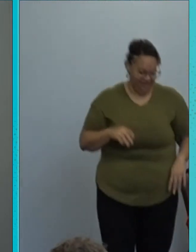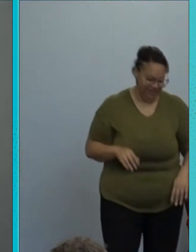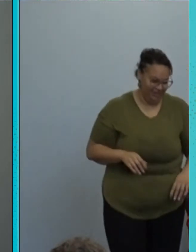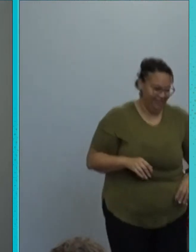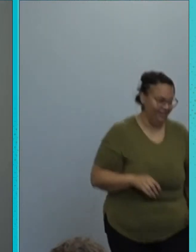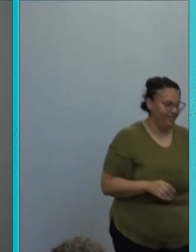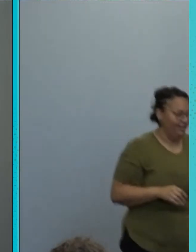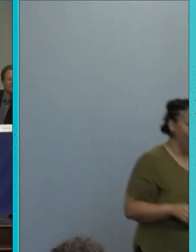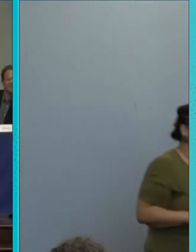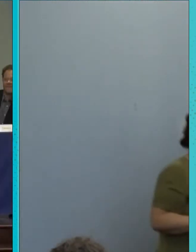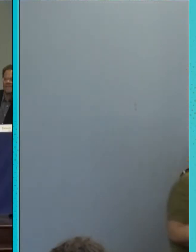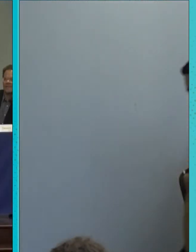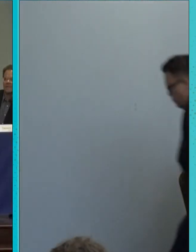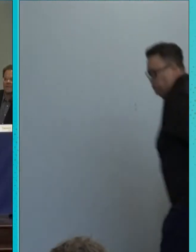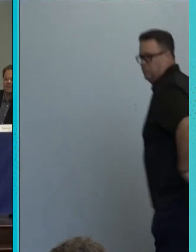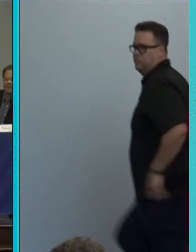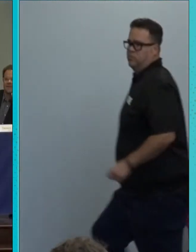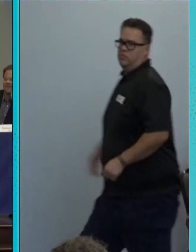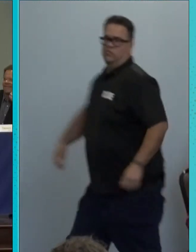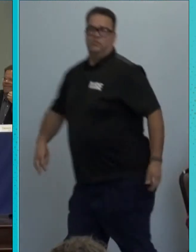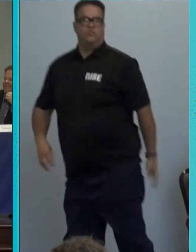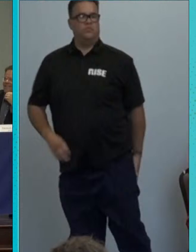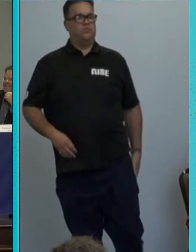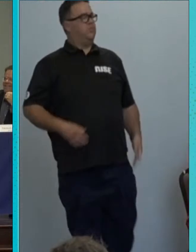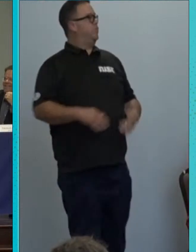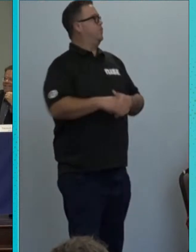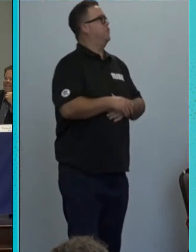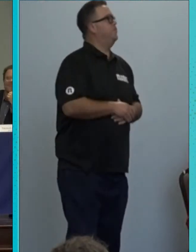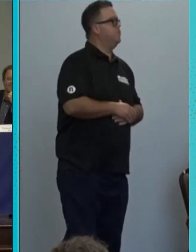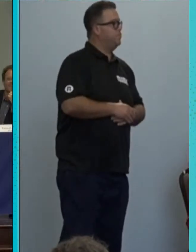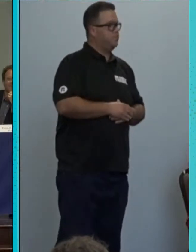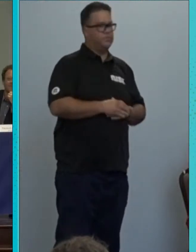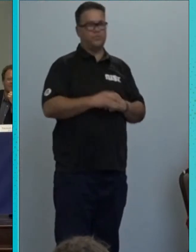You can sign it. Of course, you can sign if you'd like.